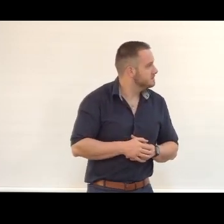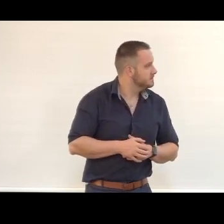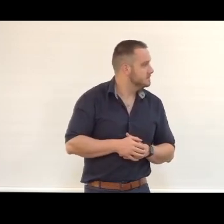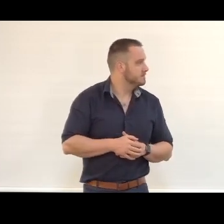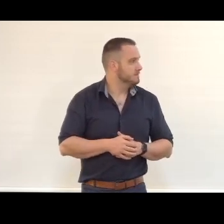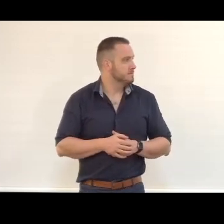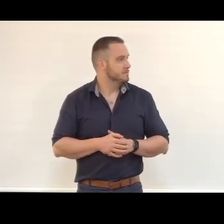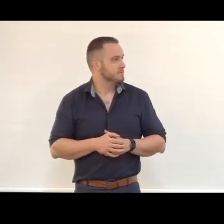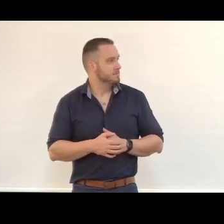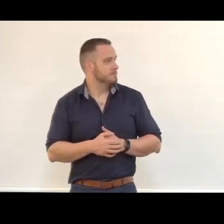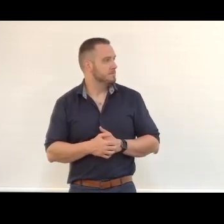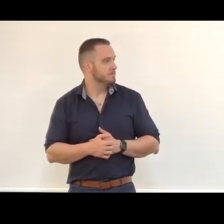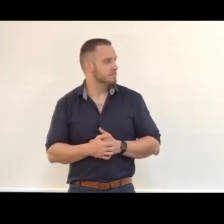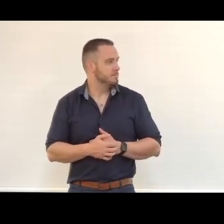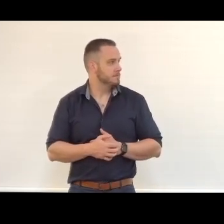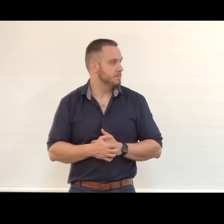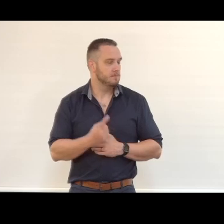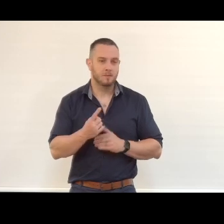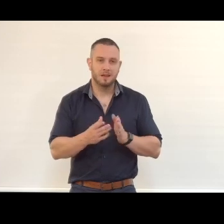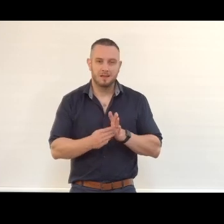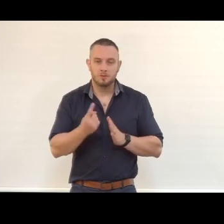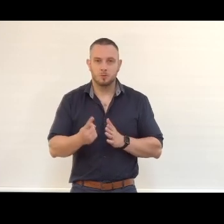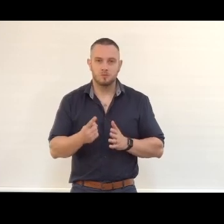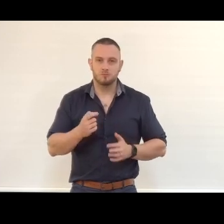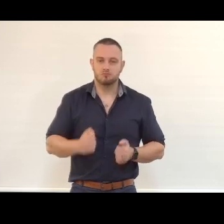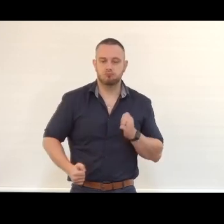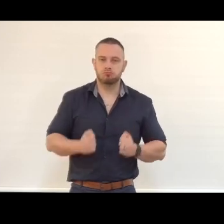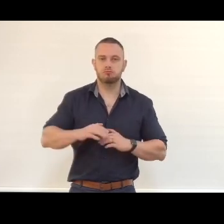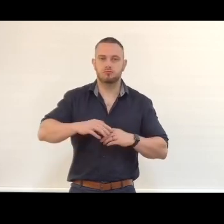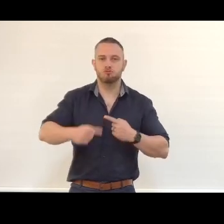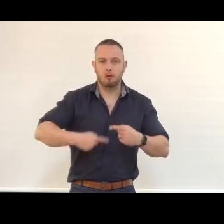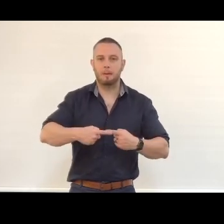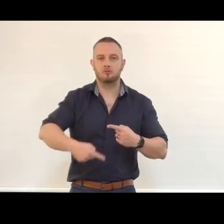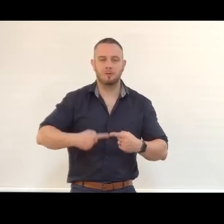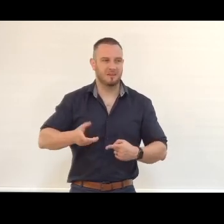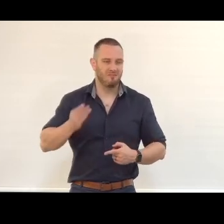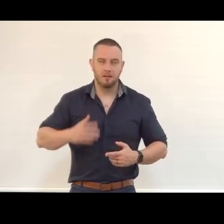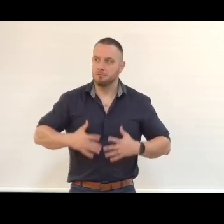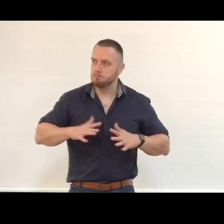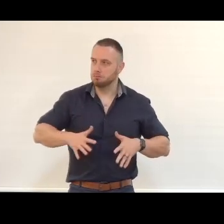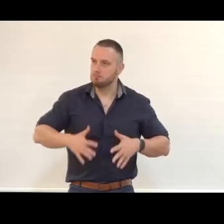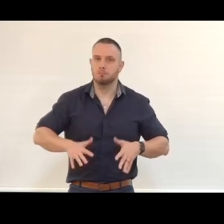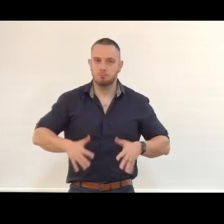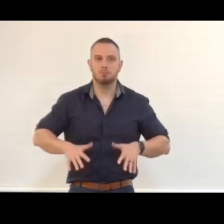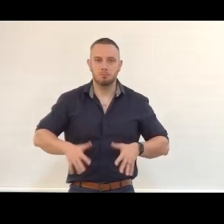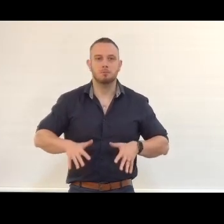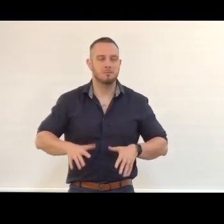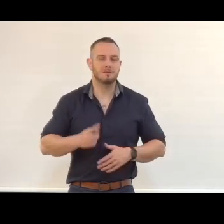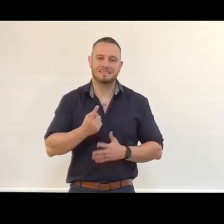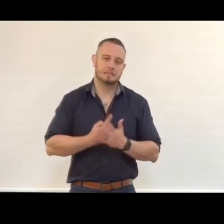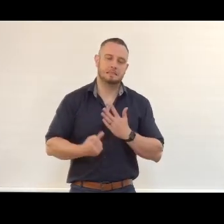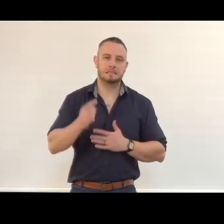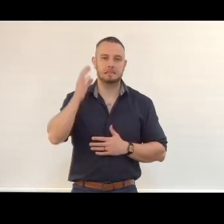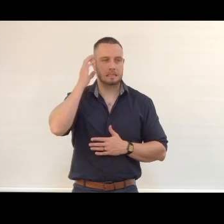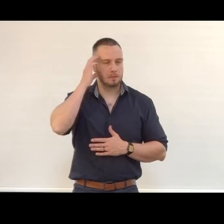crew members. But for example, if someone is running on a treadmill, you can definitely hear that. So the walls are very thin. It's just a single bed,